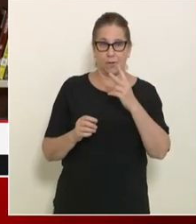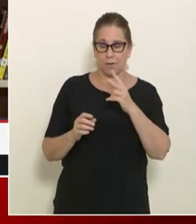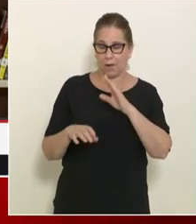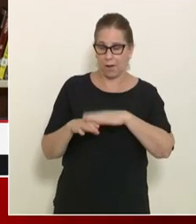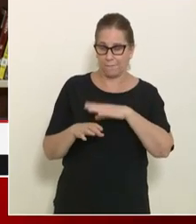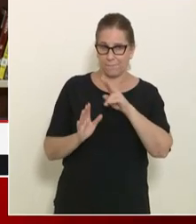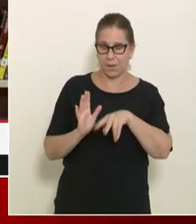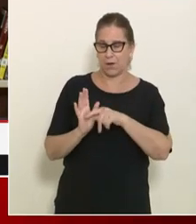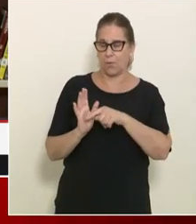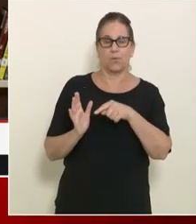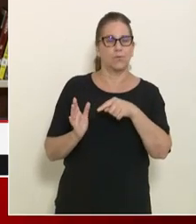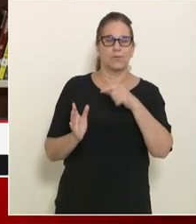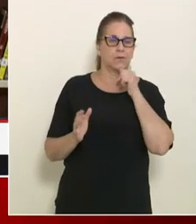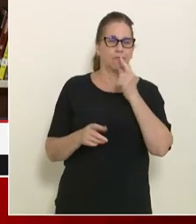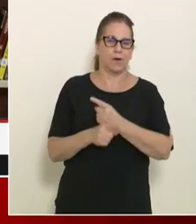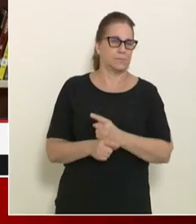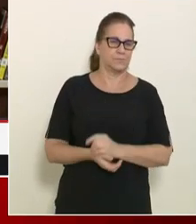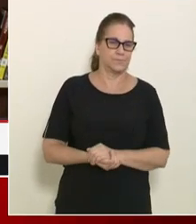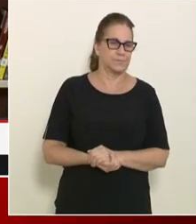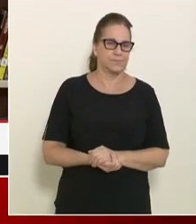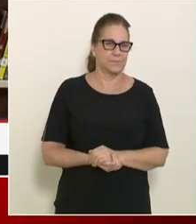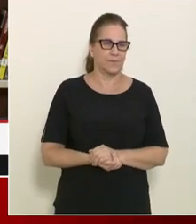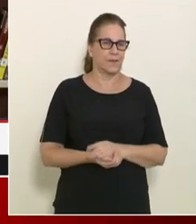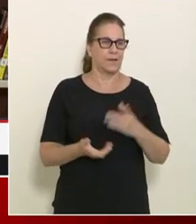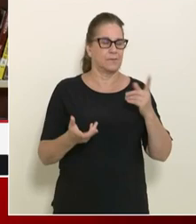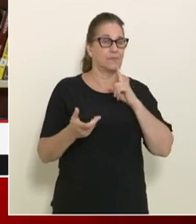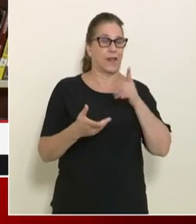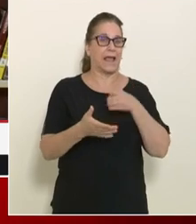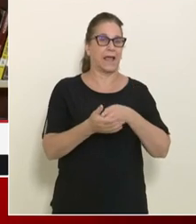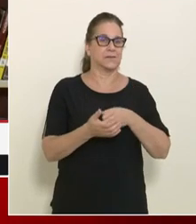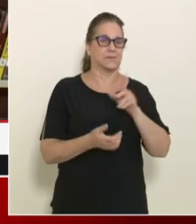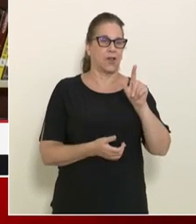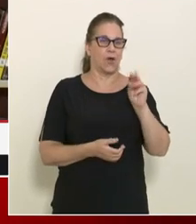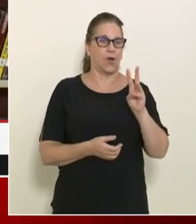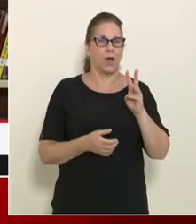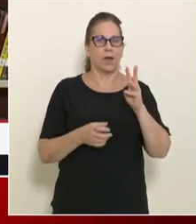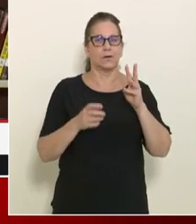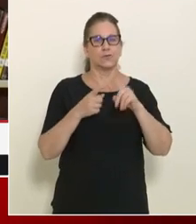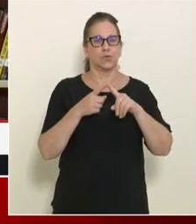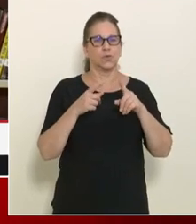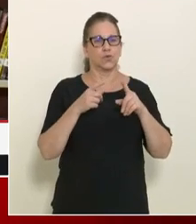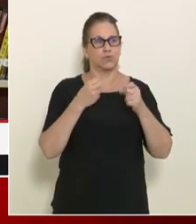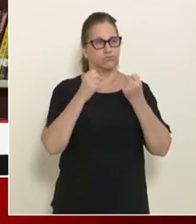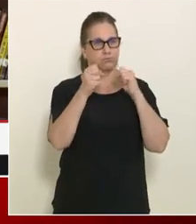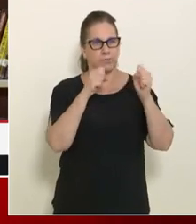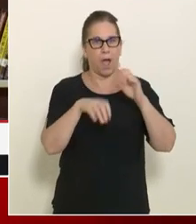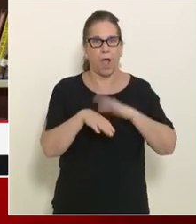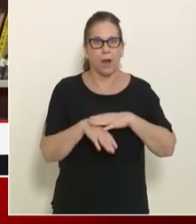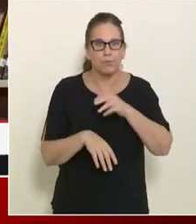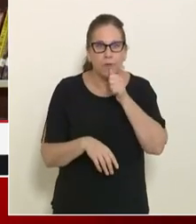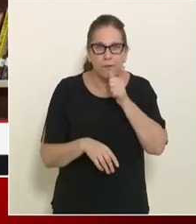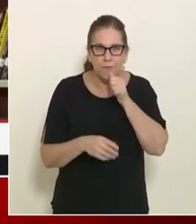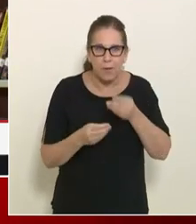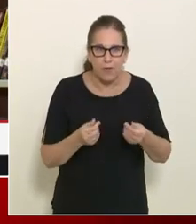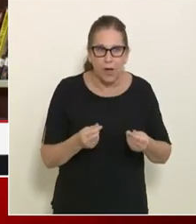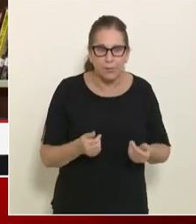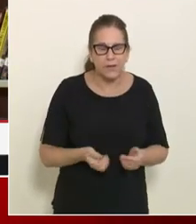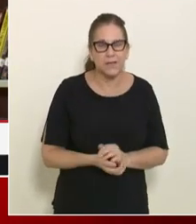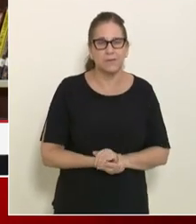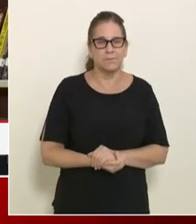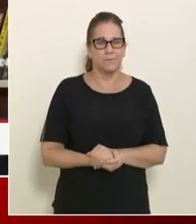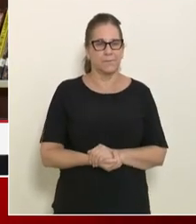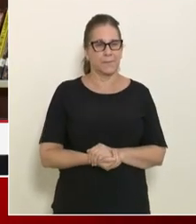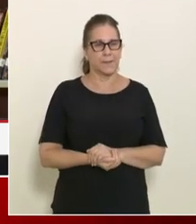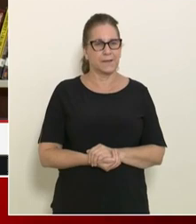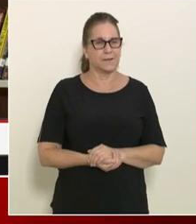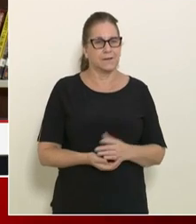It was likely against the law if they were on private property. But more importantly, I don't think it had anything to do